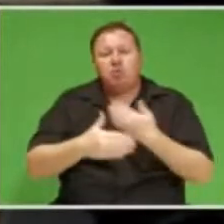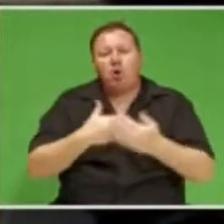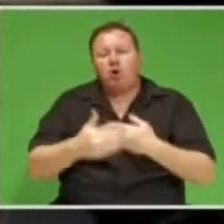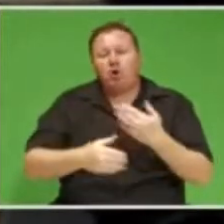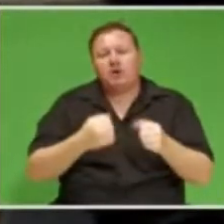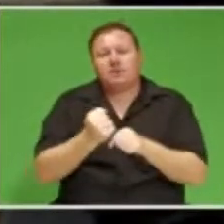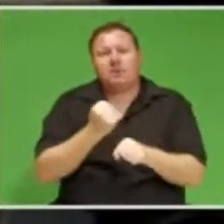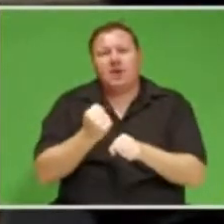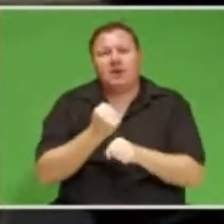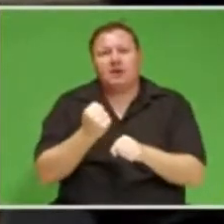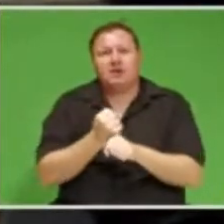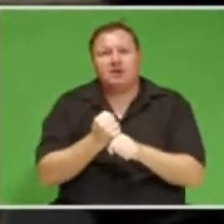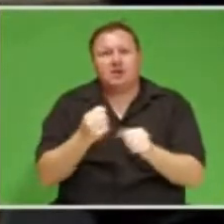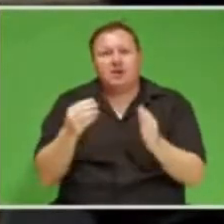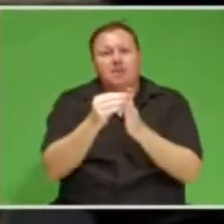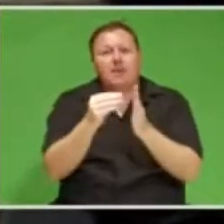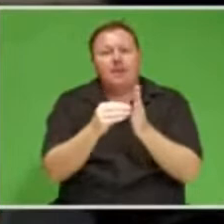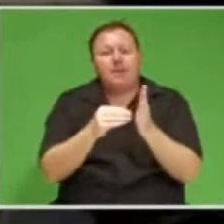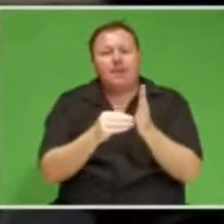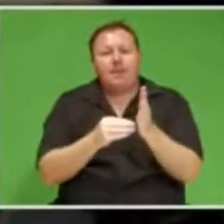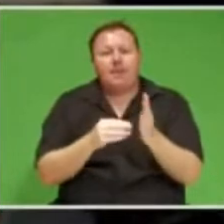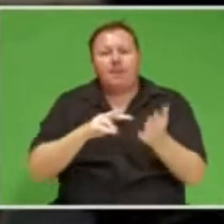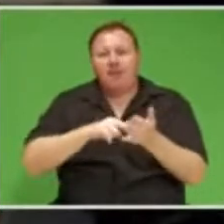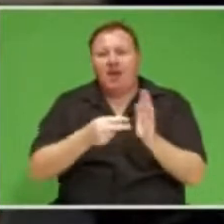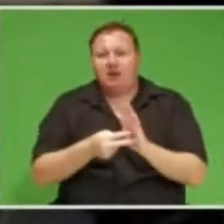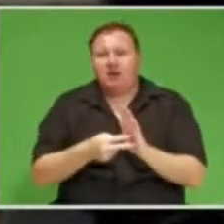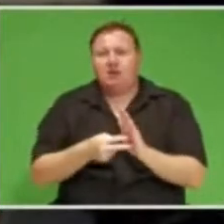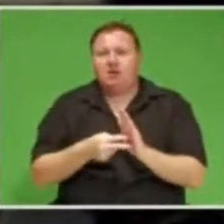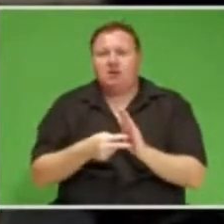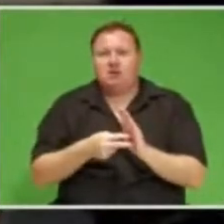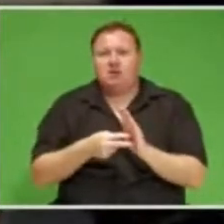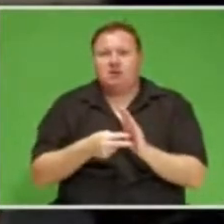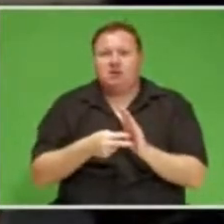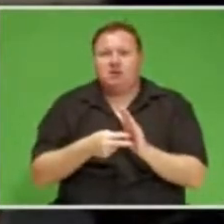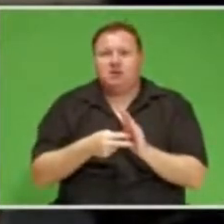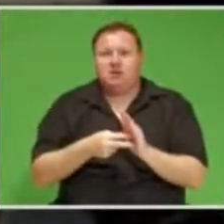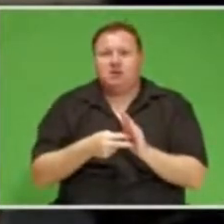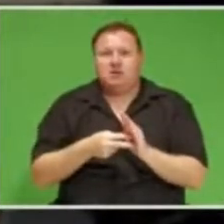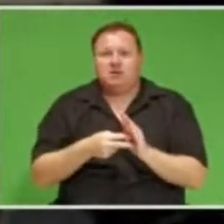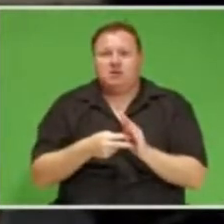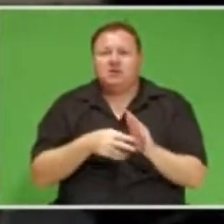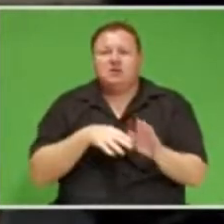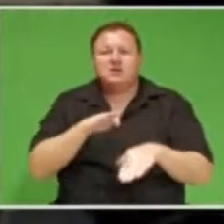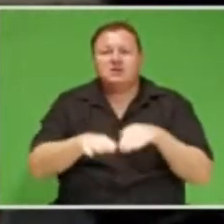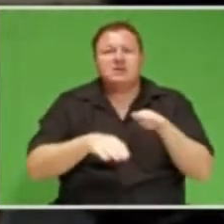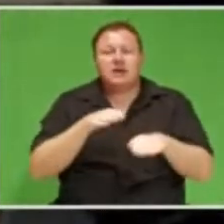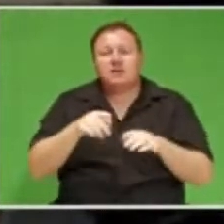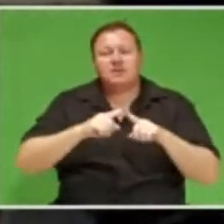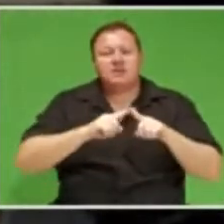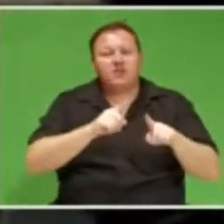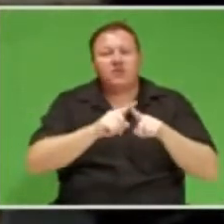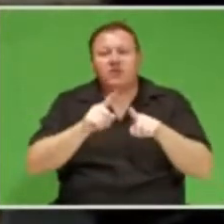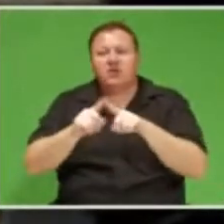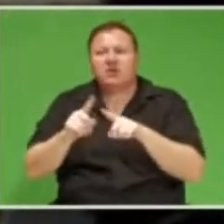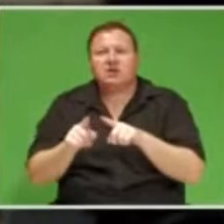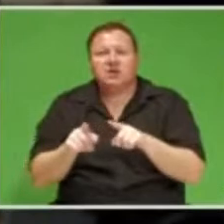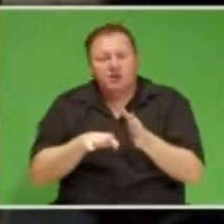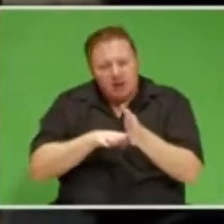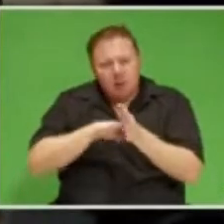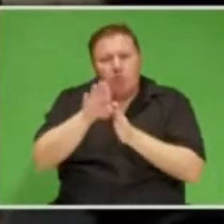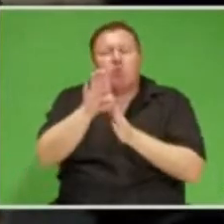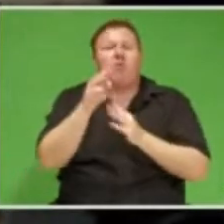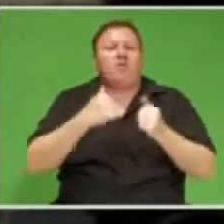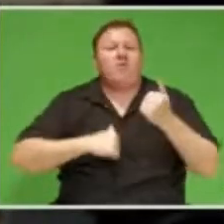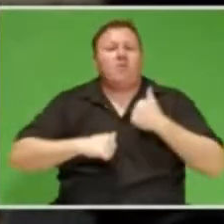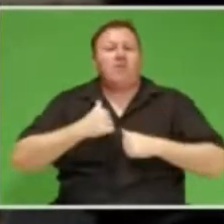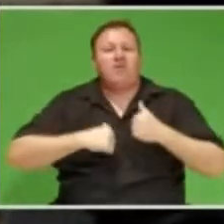in the implementation of this plan. We have taken steps to improve the performance